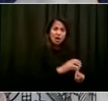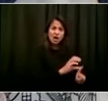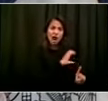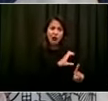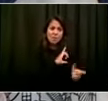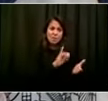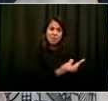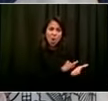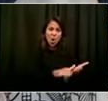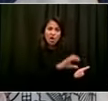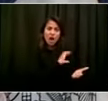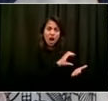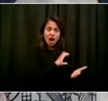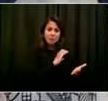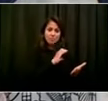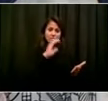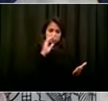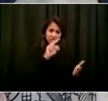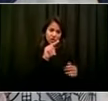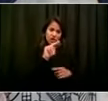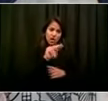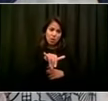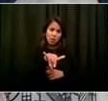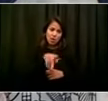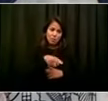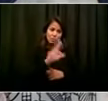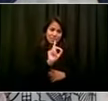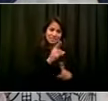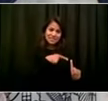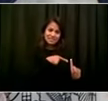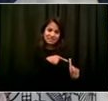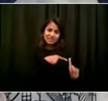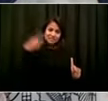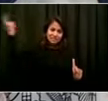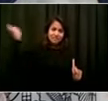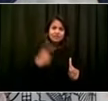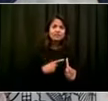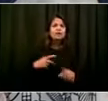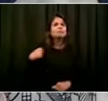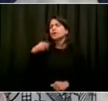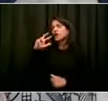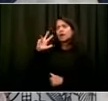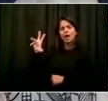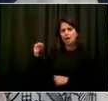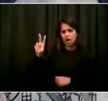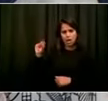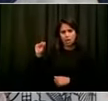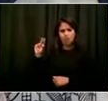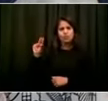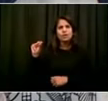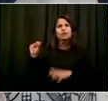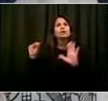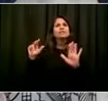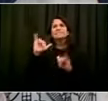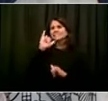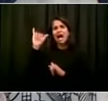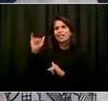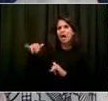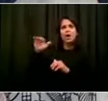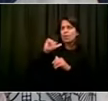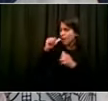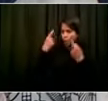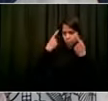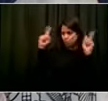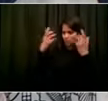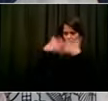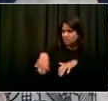understanding. That's not how it works legally. The governor is putting forward a particular vision. We agree.